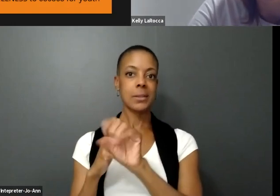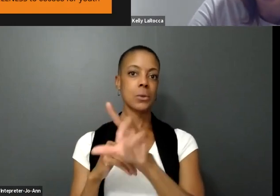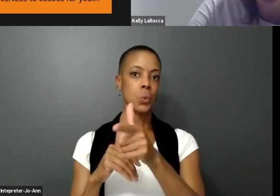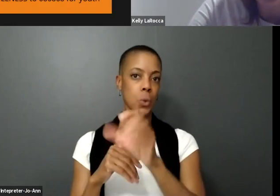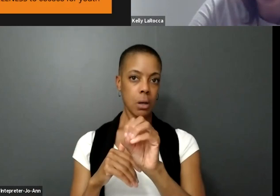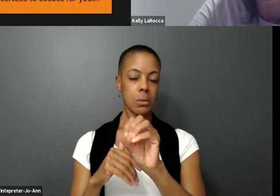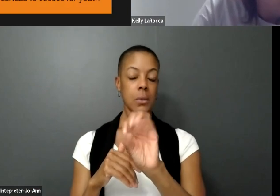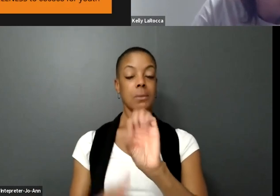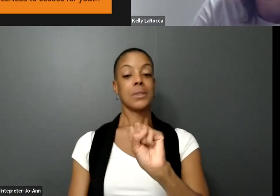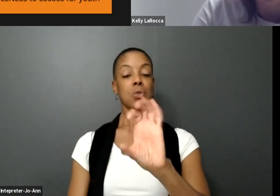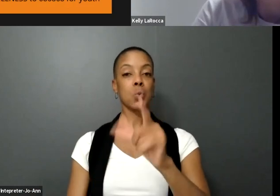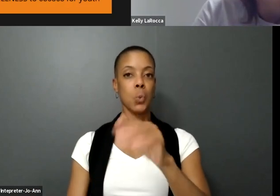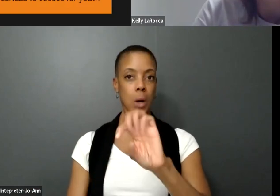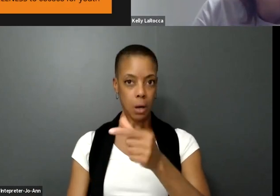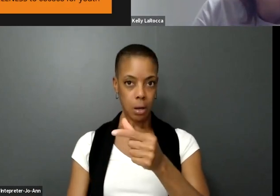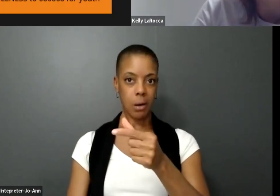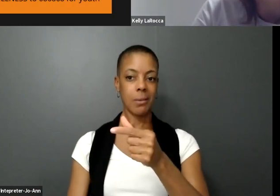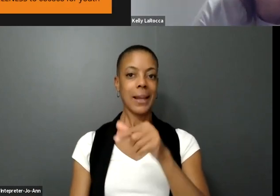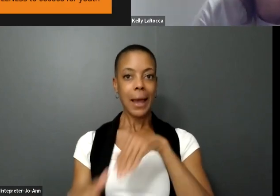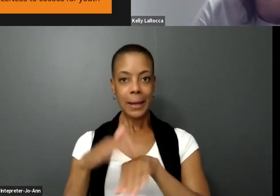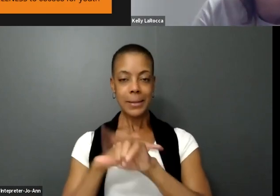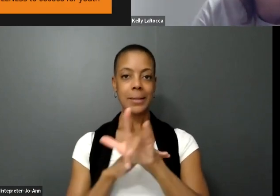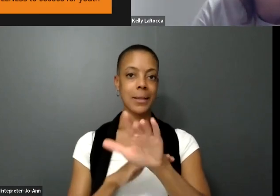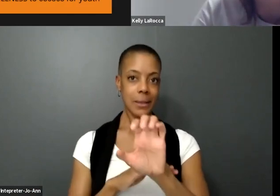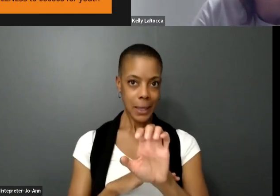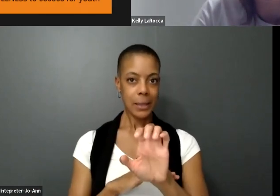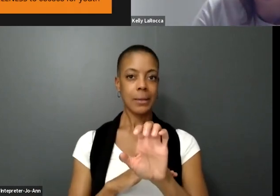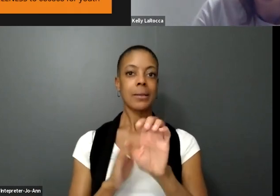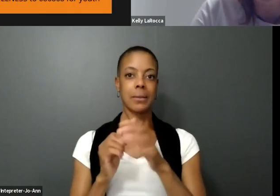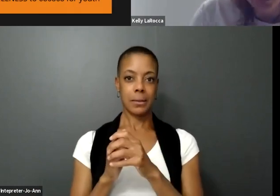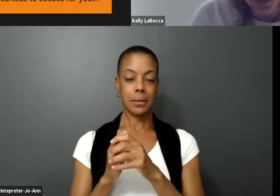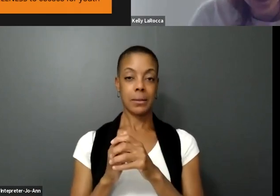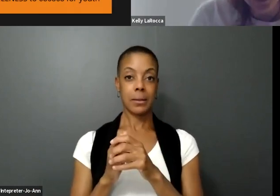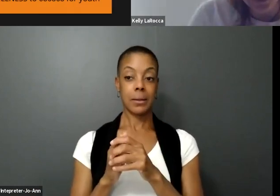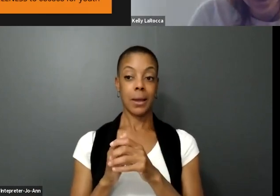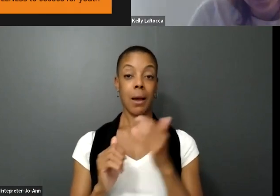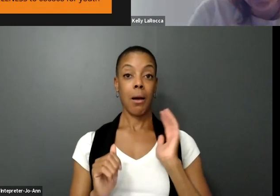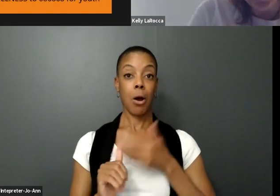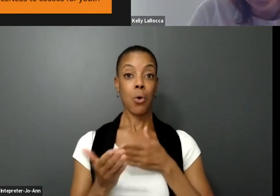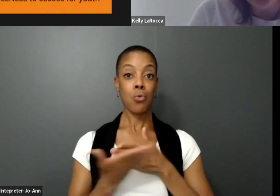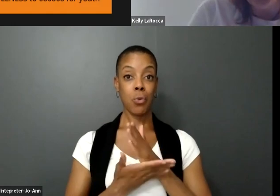Scugog. Of course, having rights through Treaty 20, which do